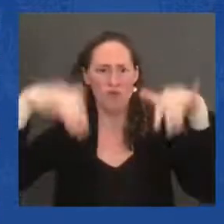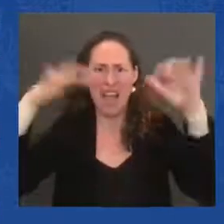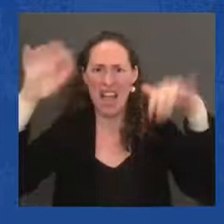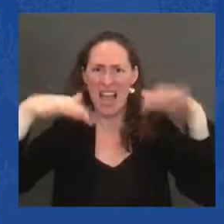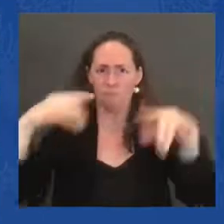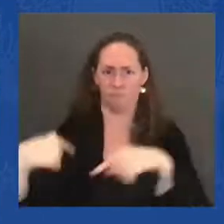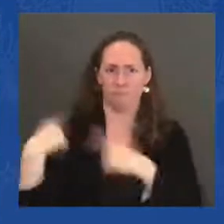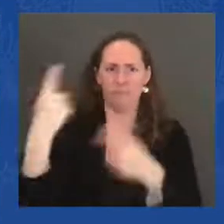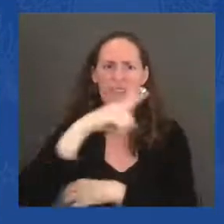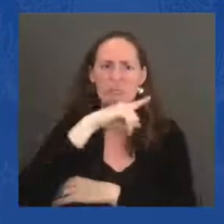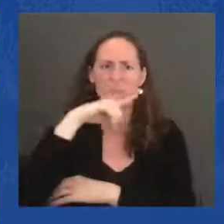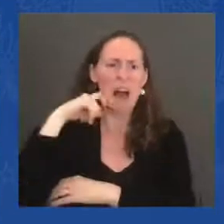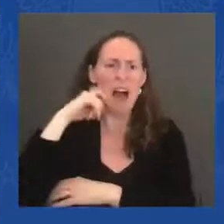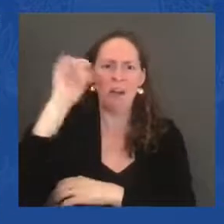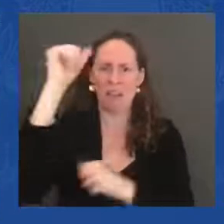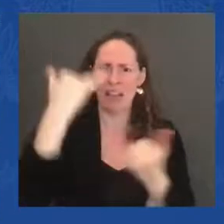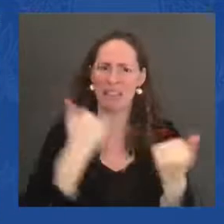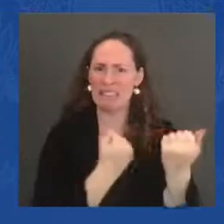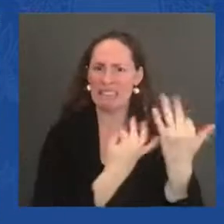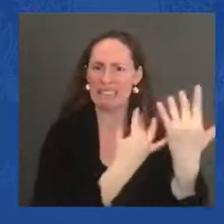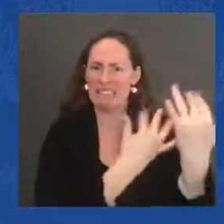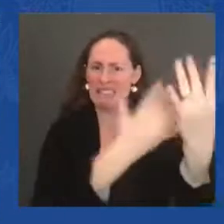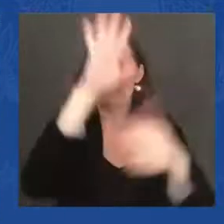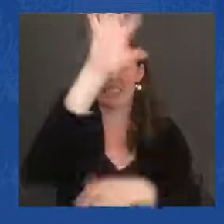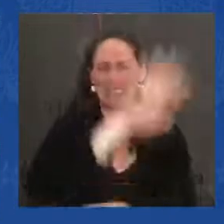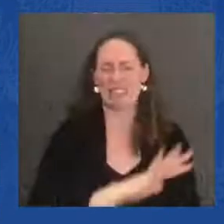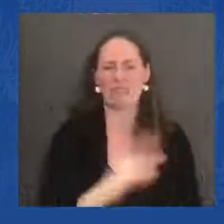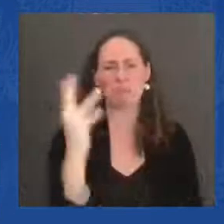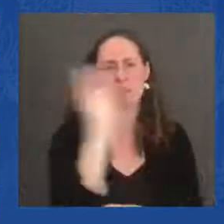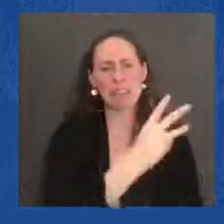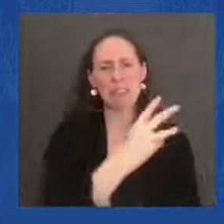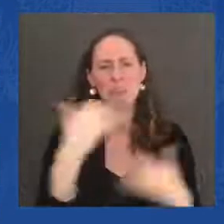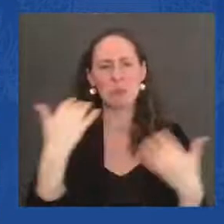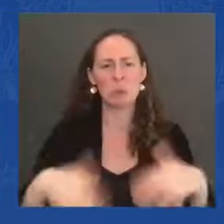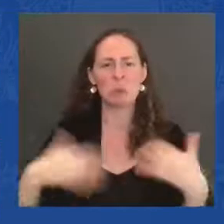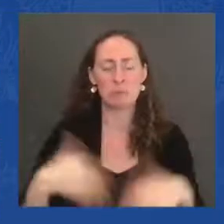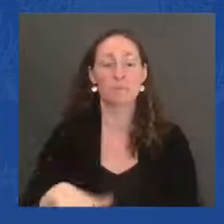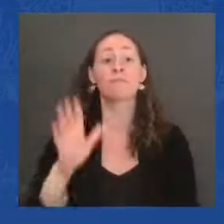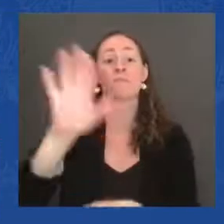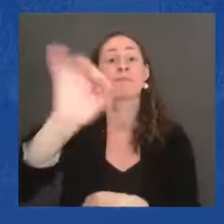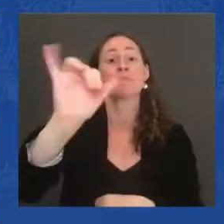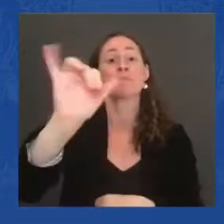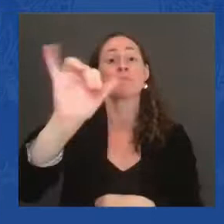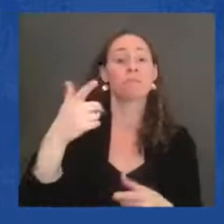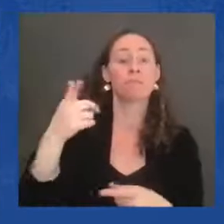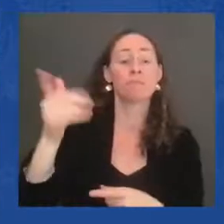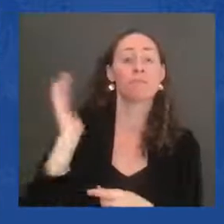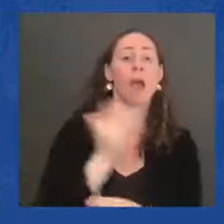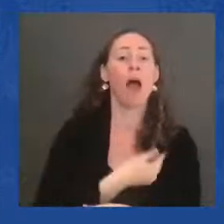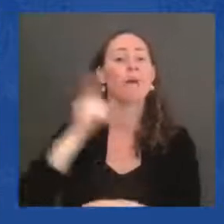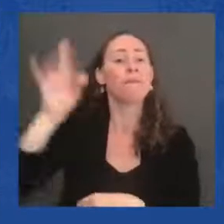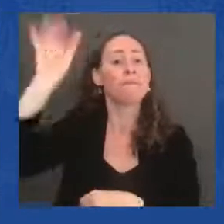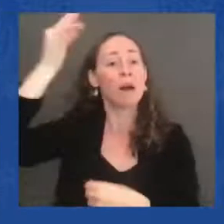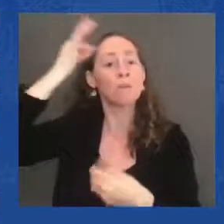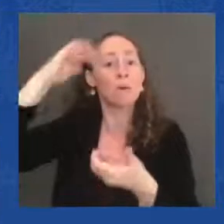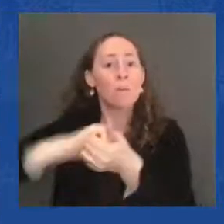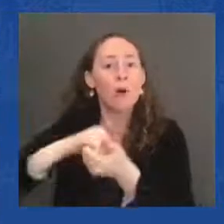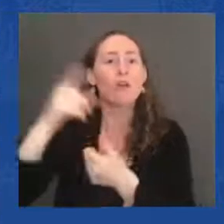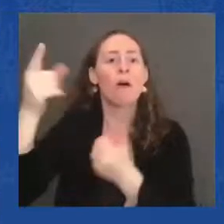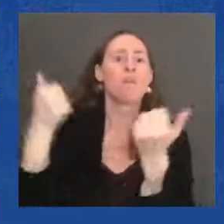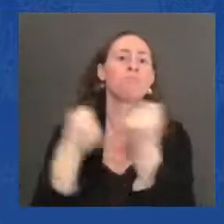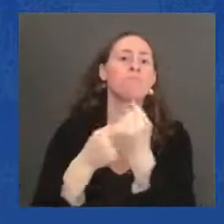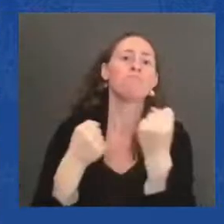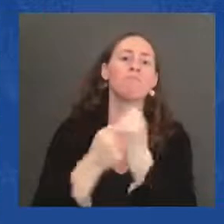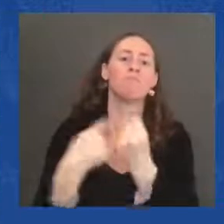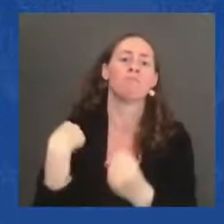partners, to build a more resilient range and forest ecosystem. There's been a lot of great